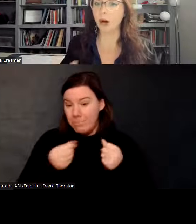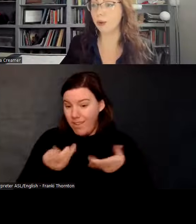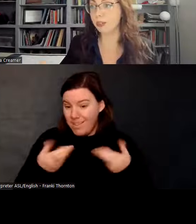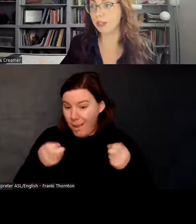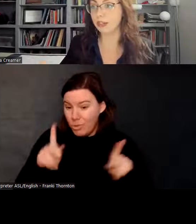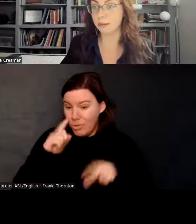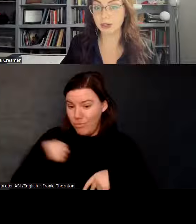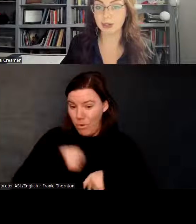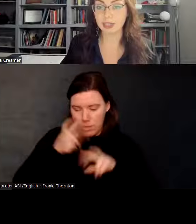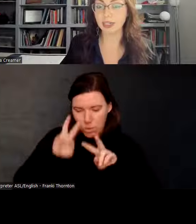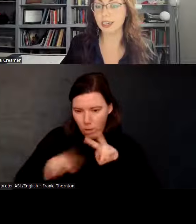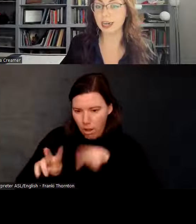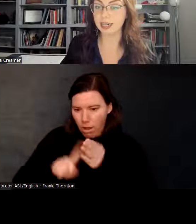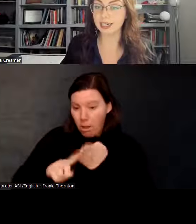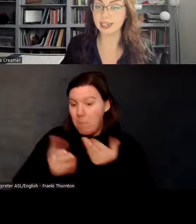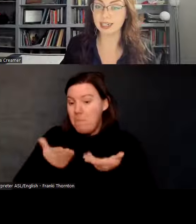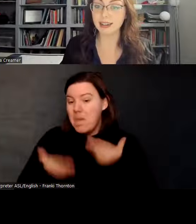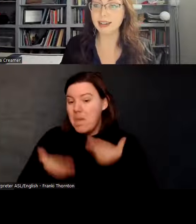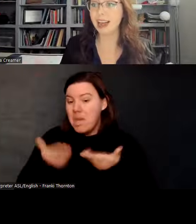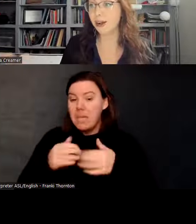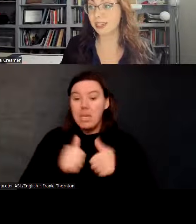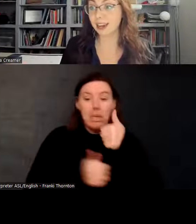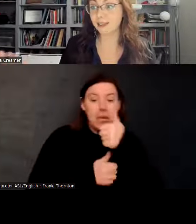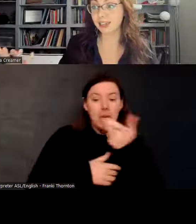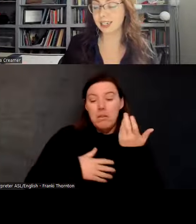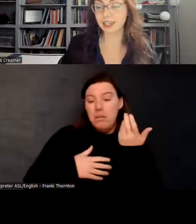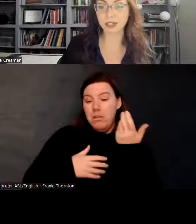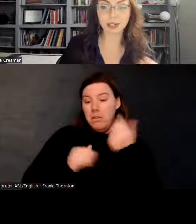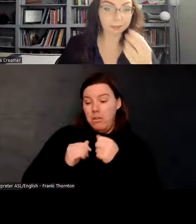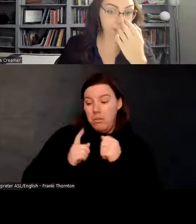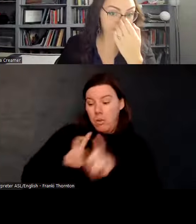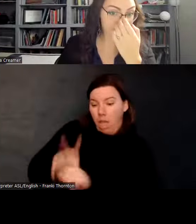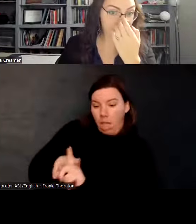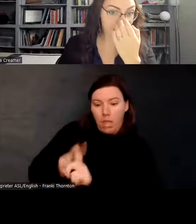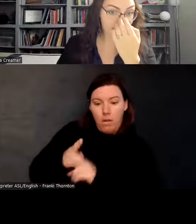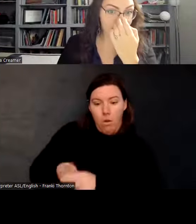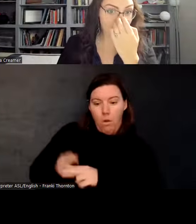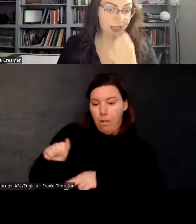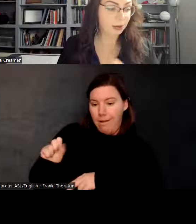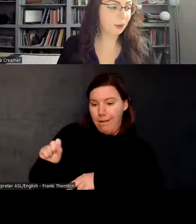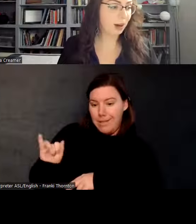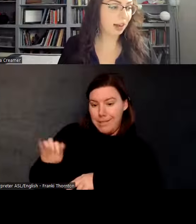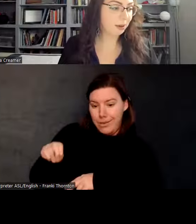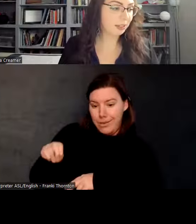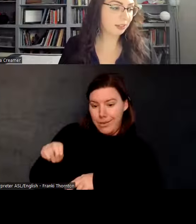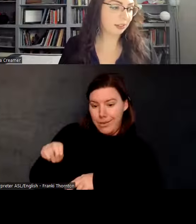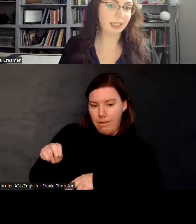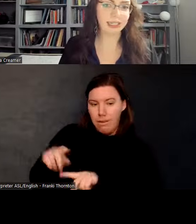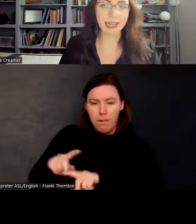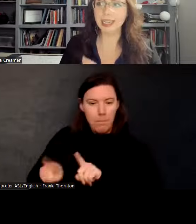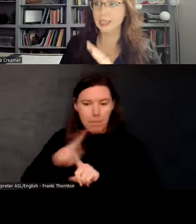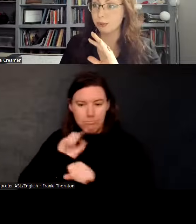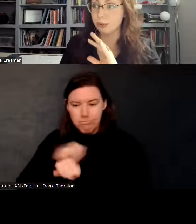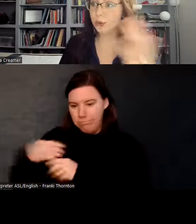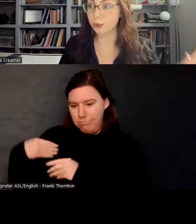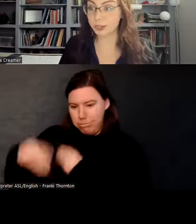an imposed imperial Assyrian identity outside of elite sectors. So I particularly like